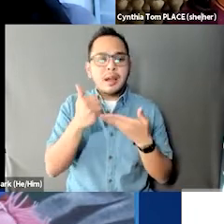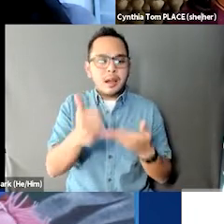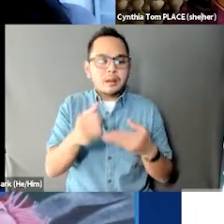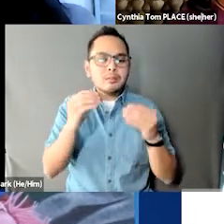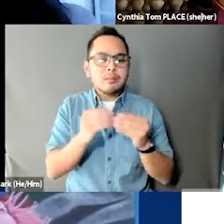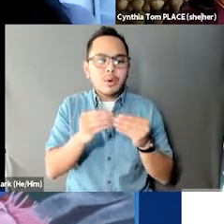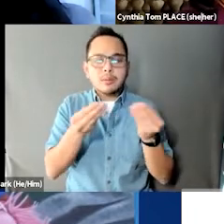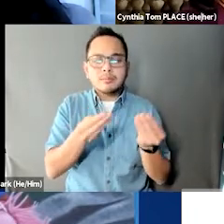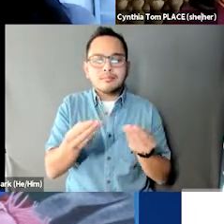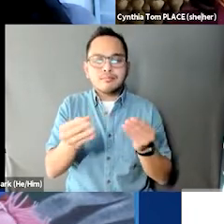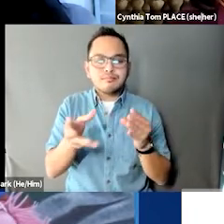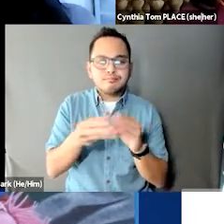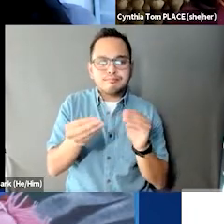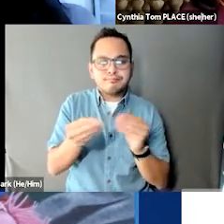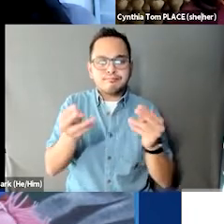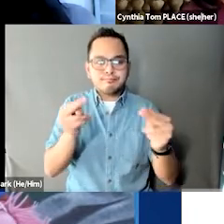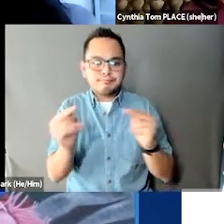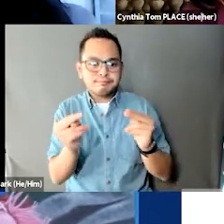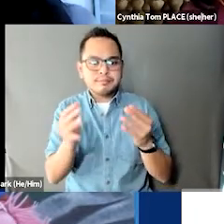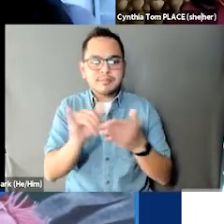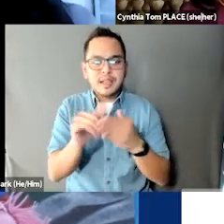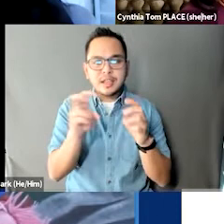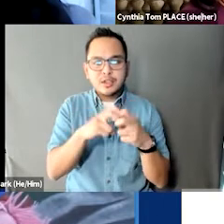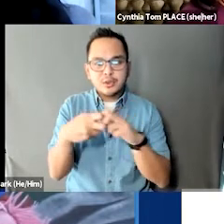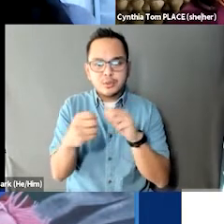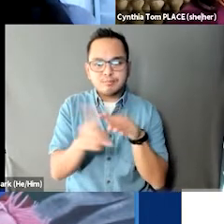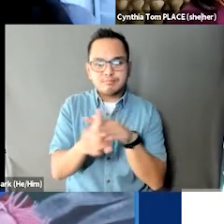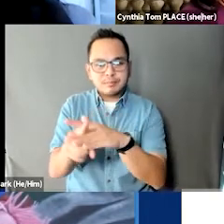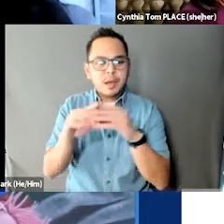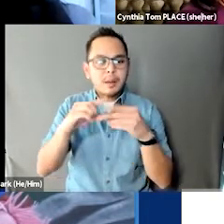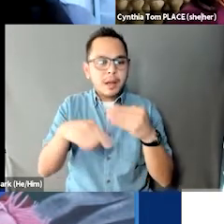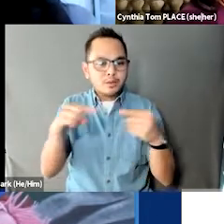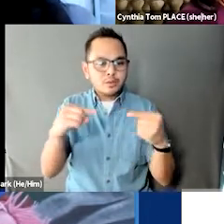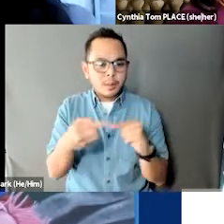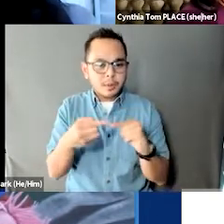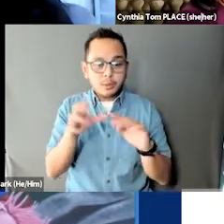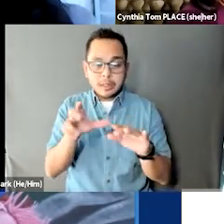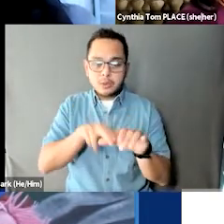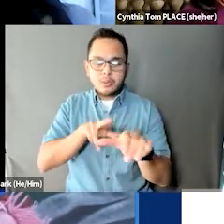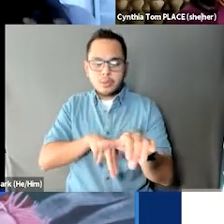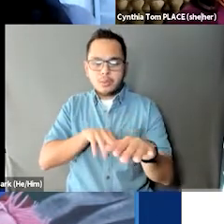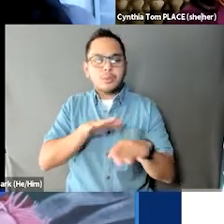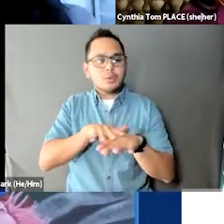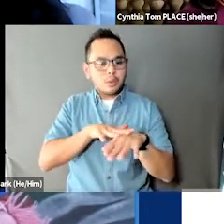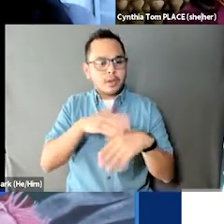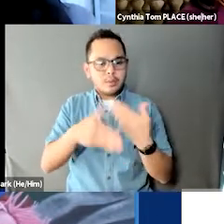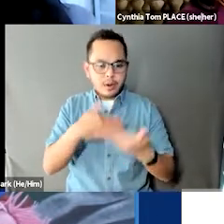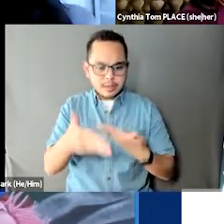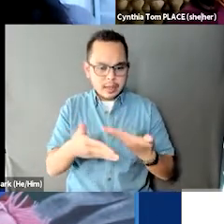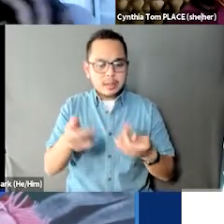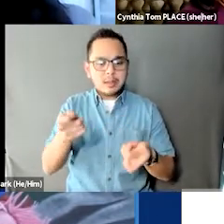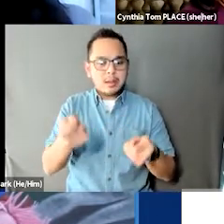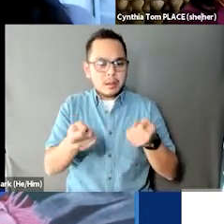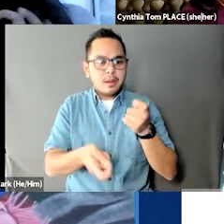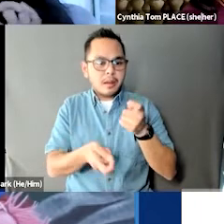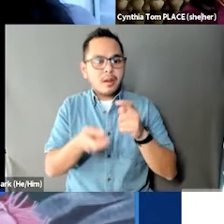issues that were coming up in the community around trauma. And we had to slow down the process. We modified it